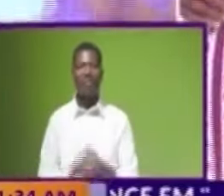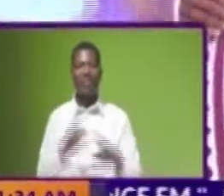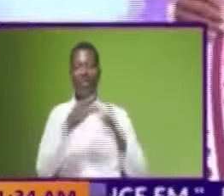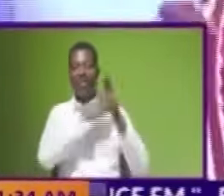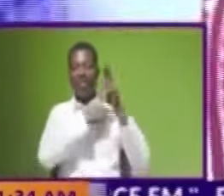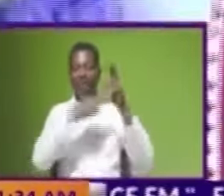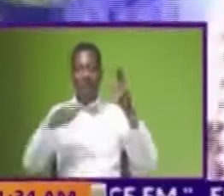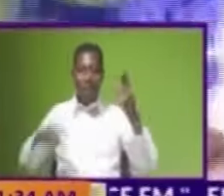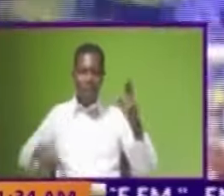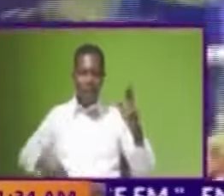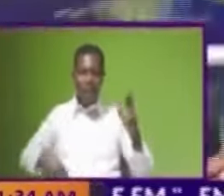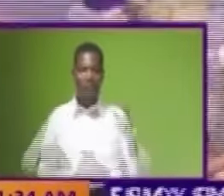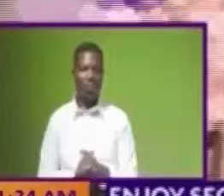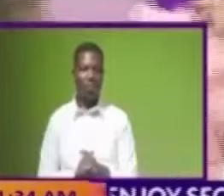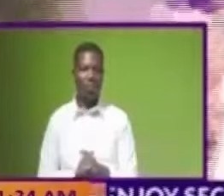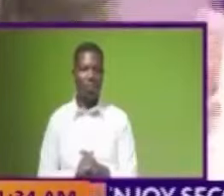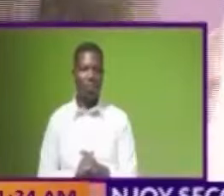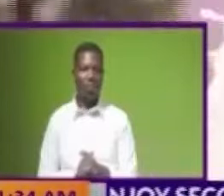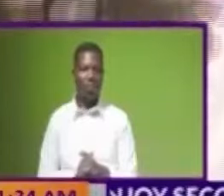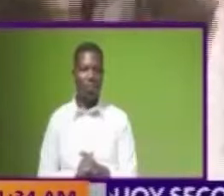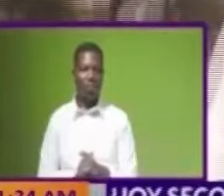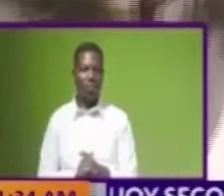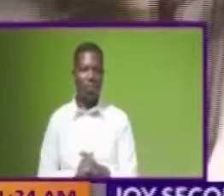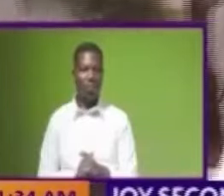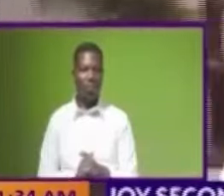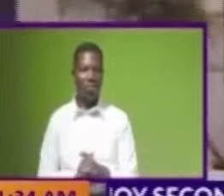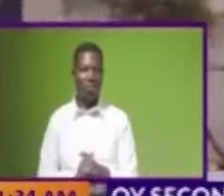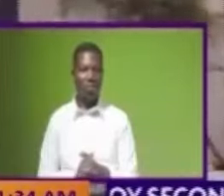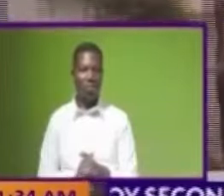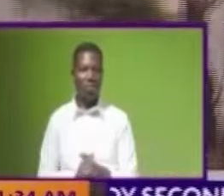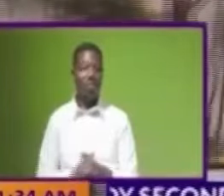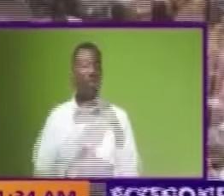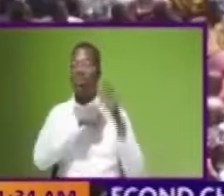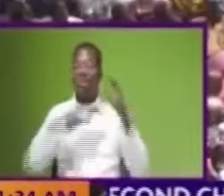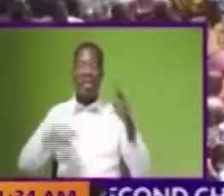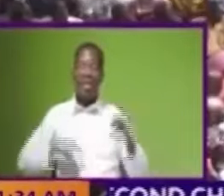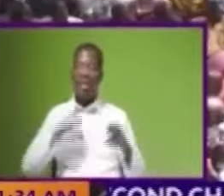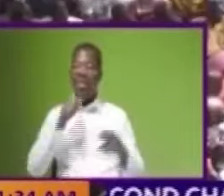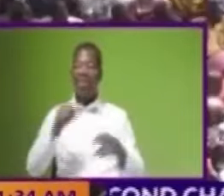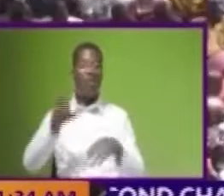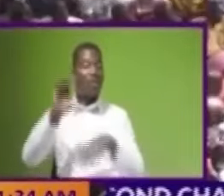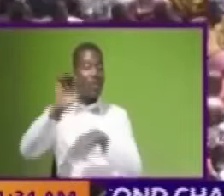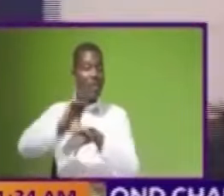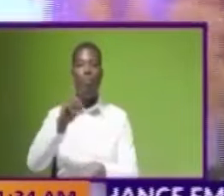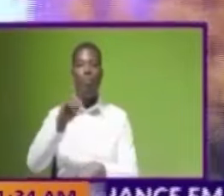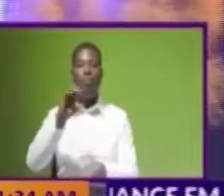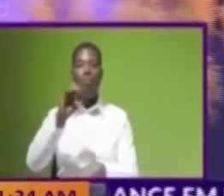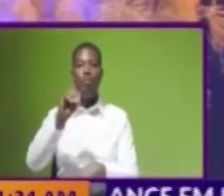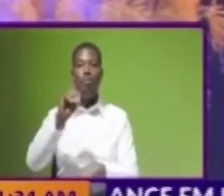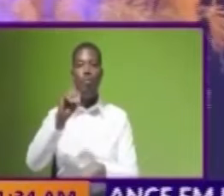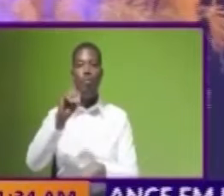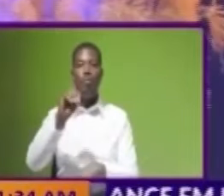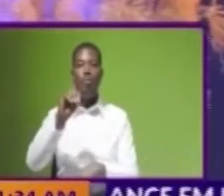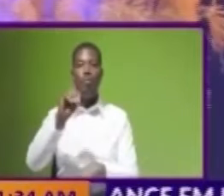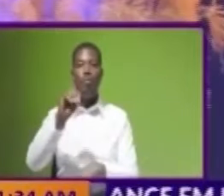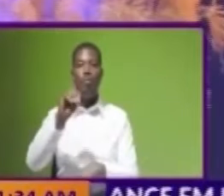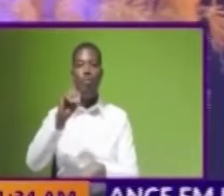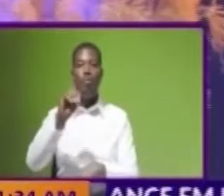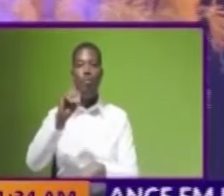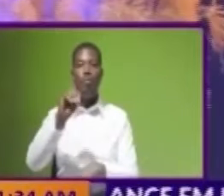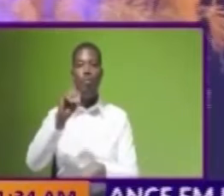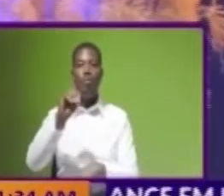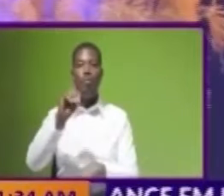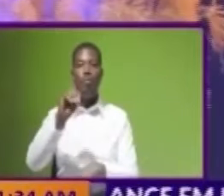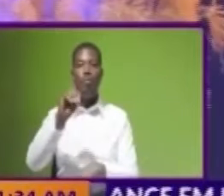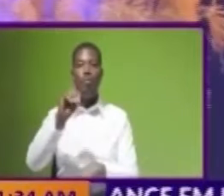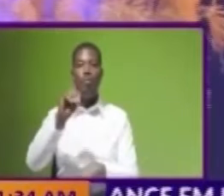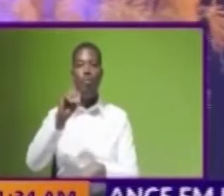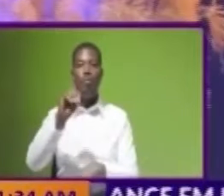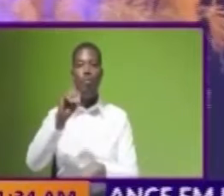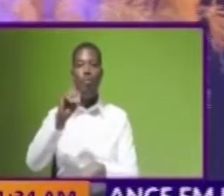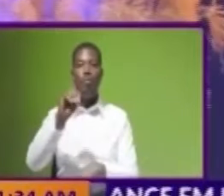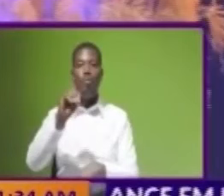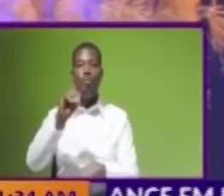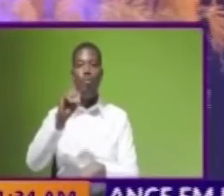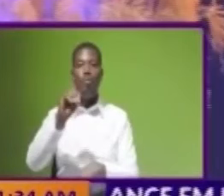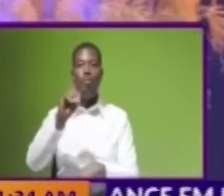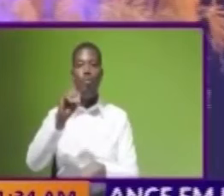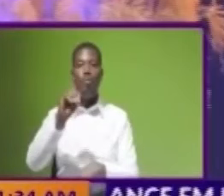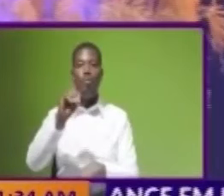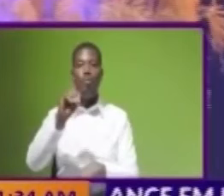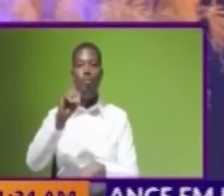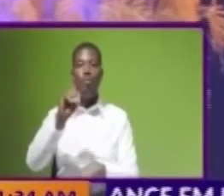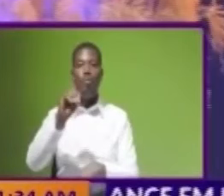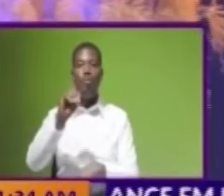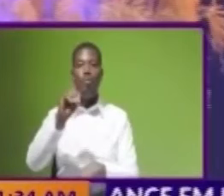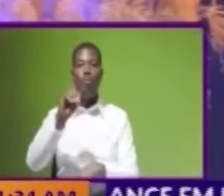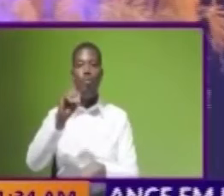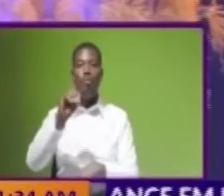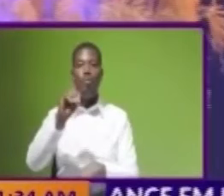Philadelphia, and you sorry. Philadelphia, and you sorry. Mm. And your mind, yeah. Or say Philadelphia, and you sorry. And your